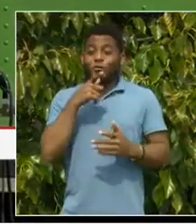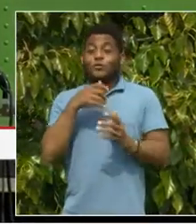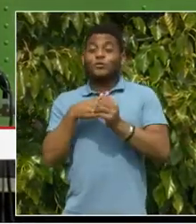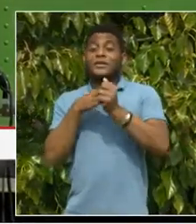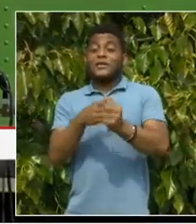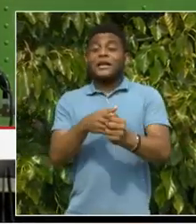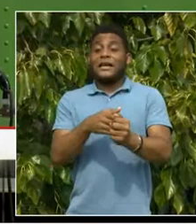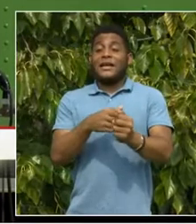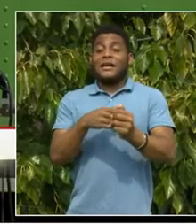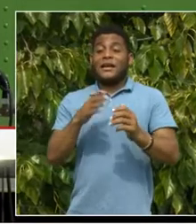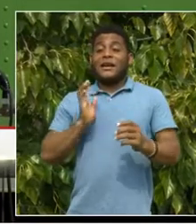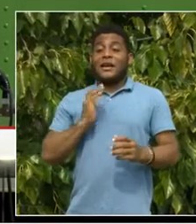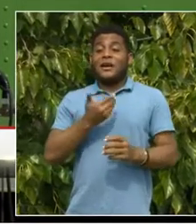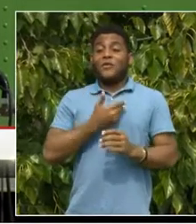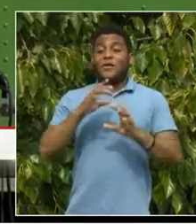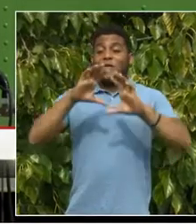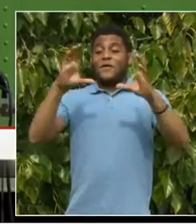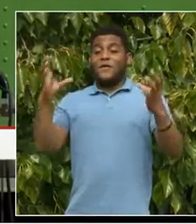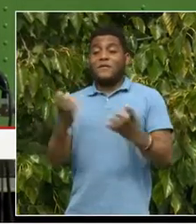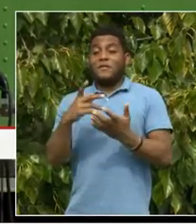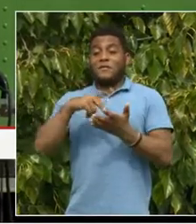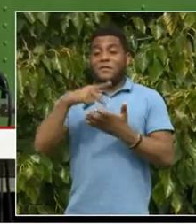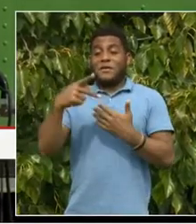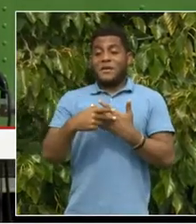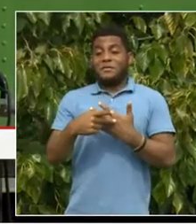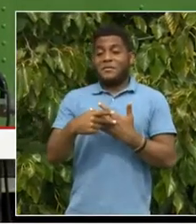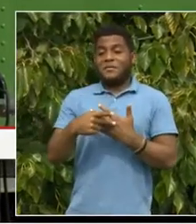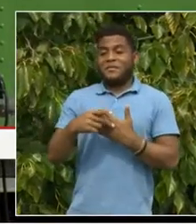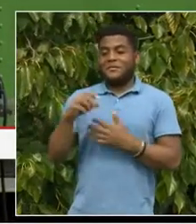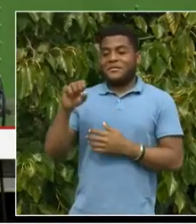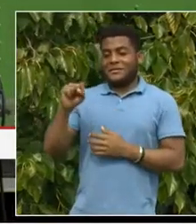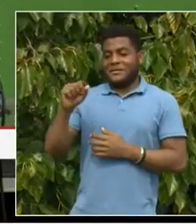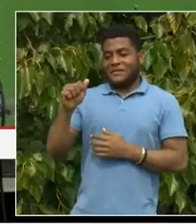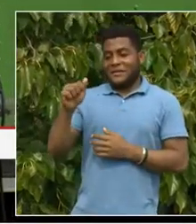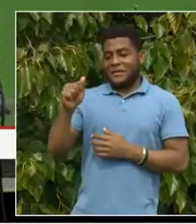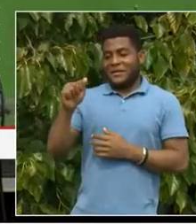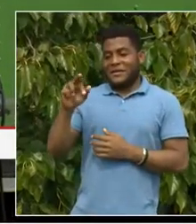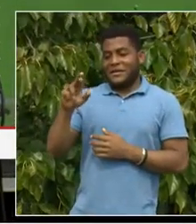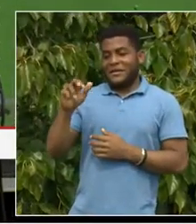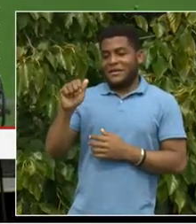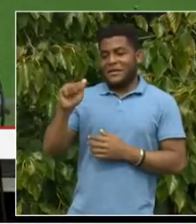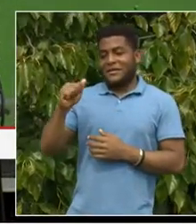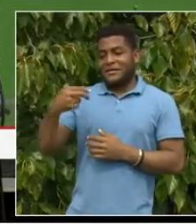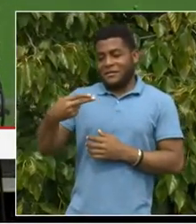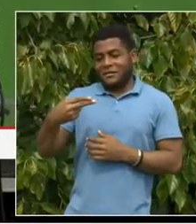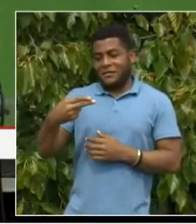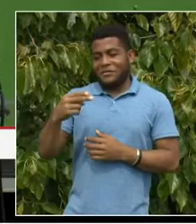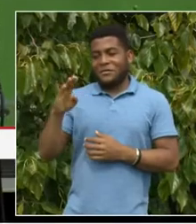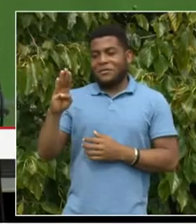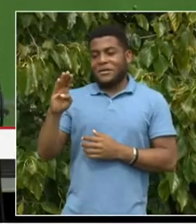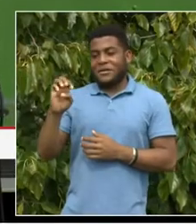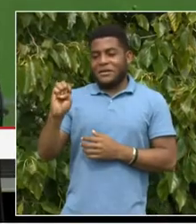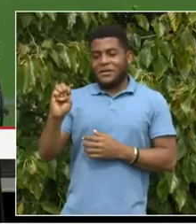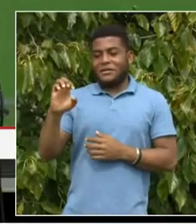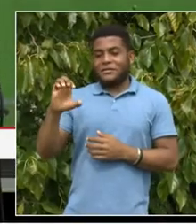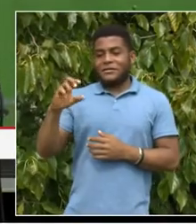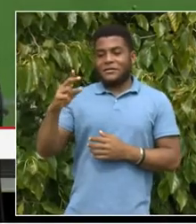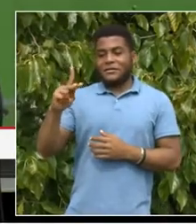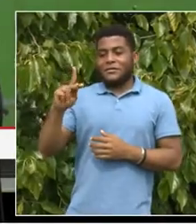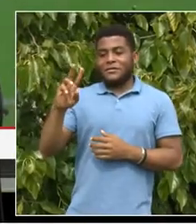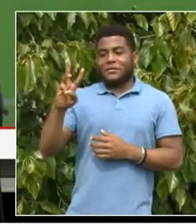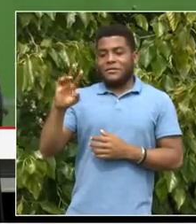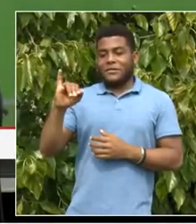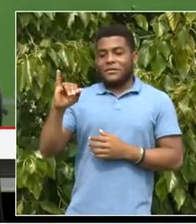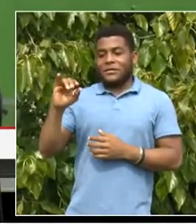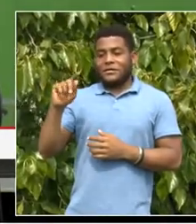a remarkable member of our team. She leads our Nutrition and Physical Fitness Bureau. She's a tremendous